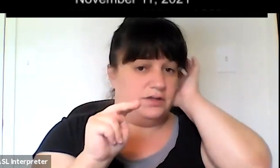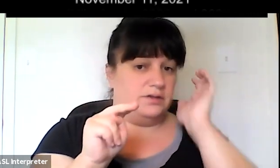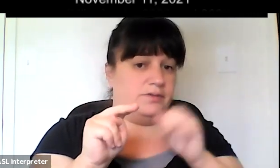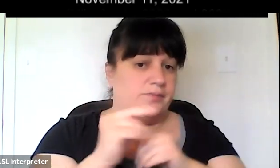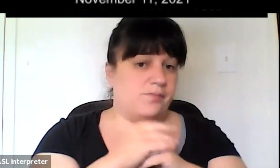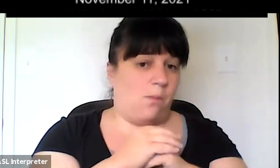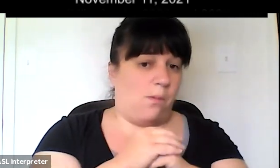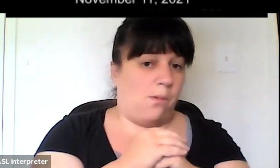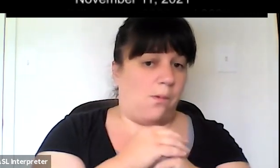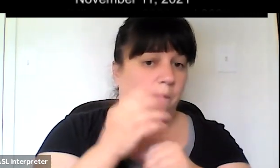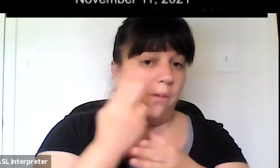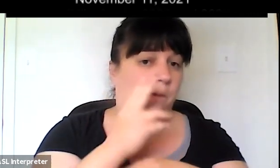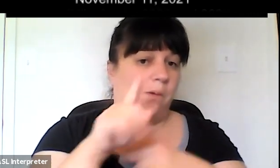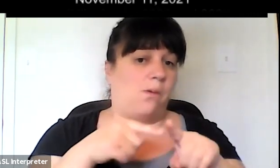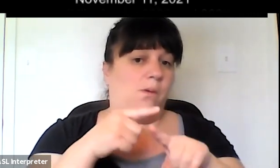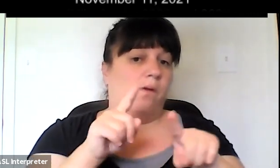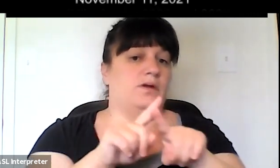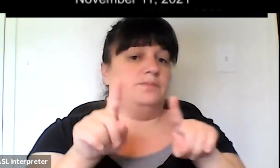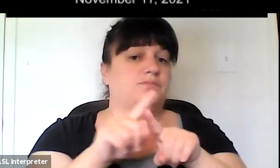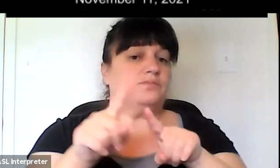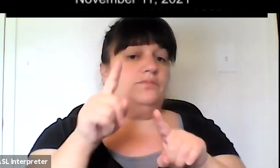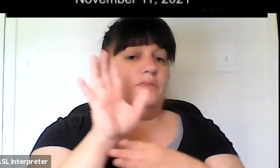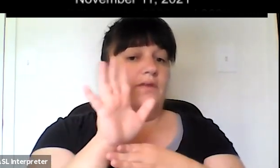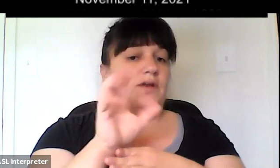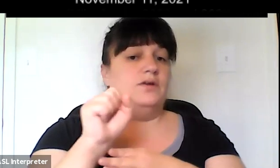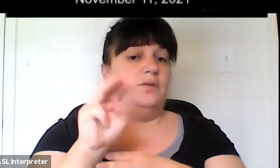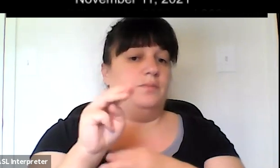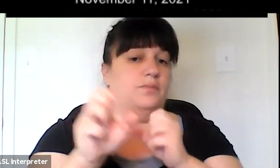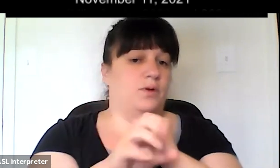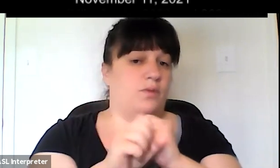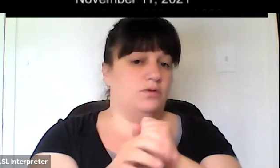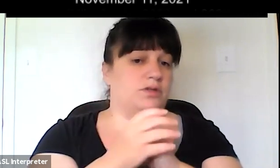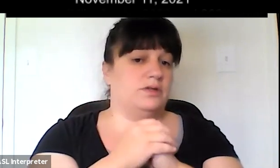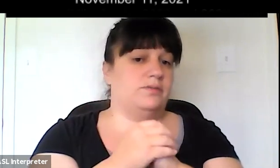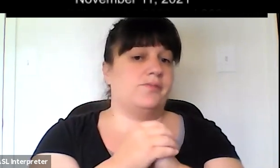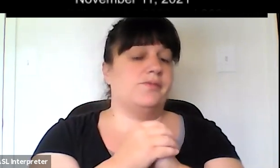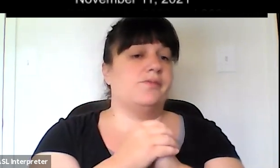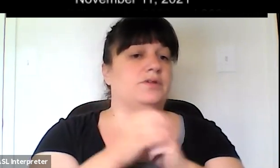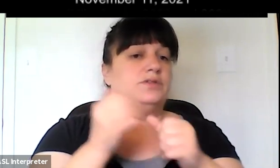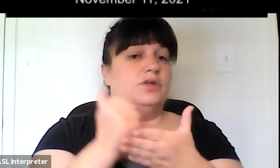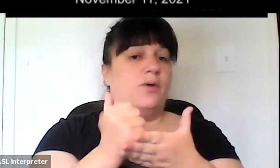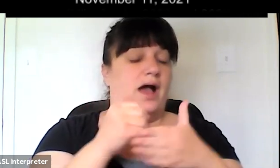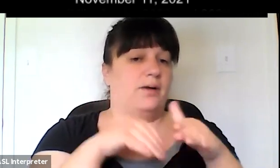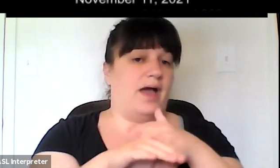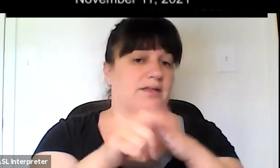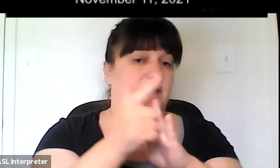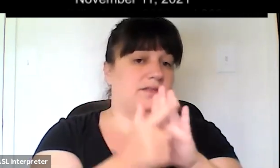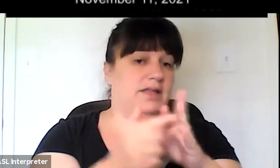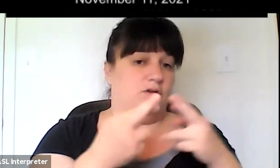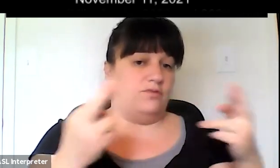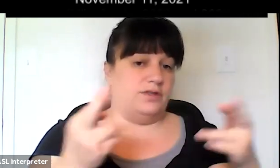all sorts of videos and social media promotion to help access legal